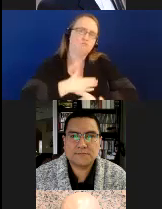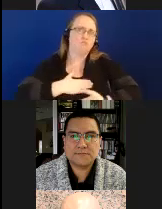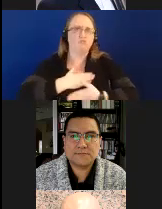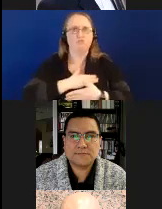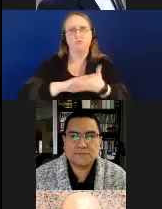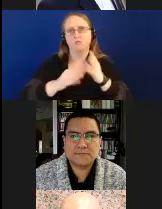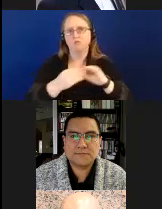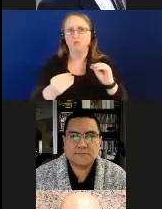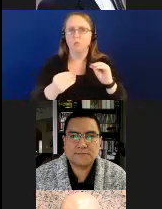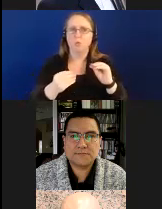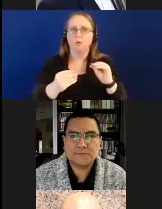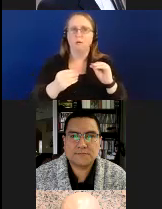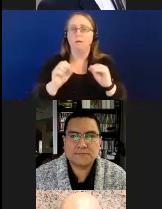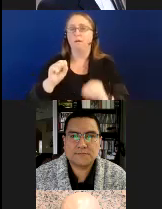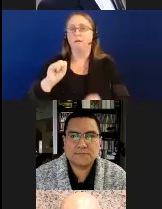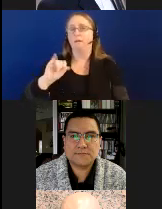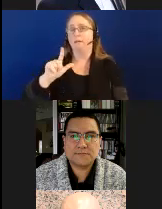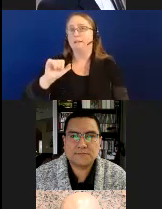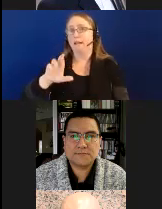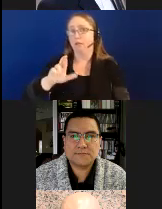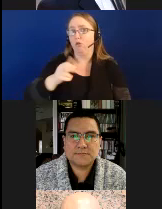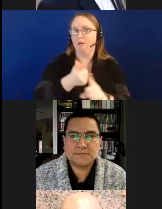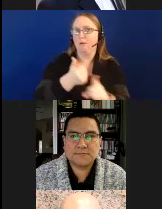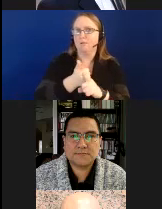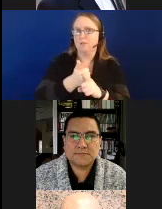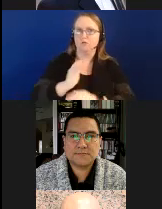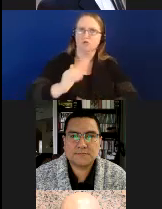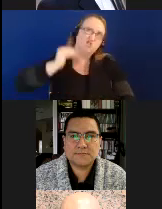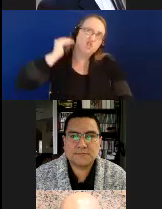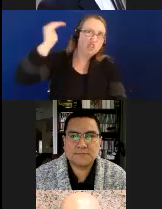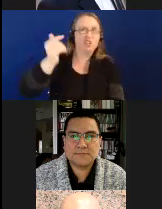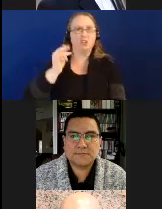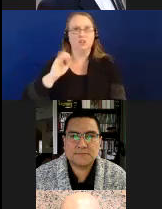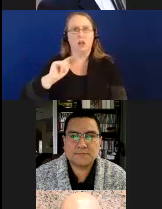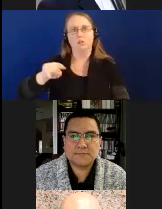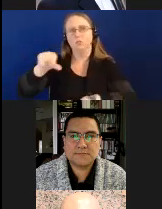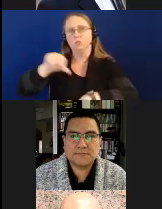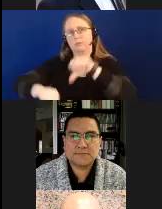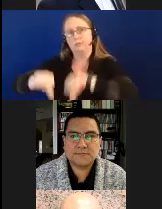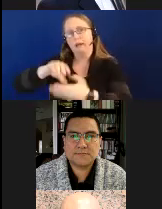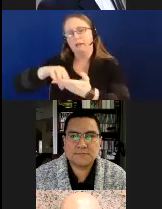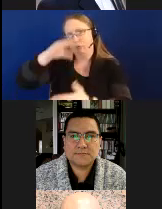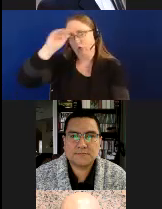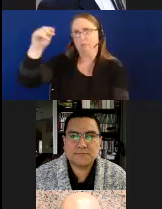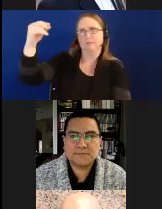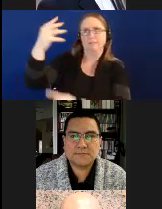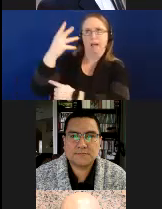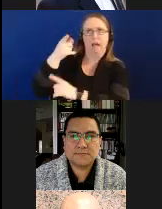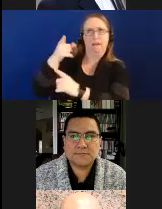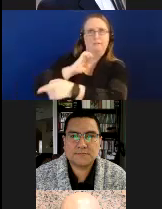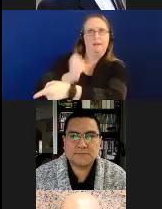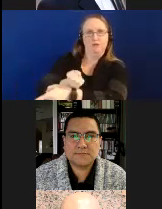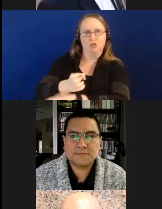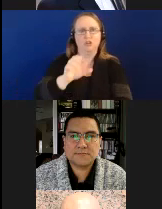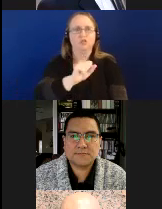a sailor that is also a giant. They go to their science classroom. They're learning a lesson about the sun as a source of energy. They go to social